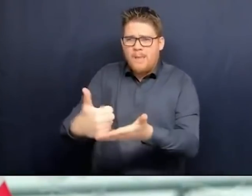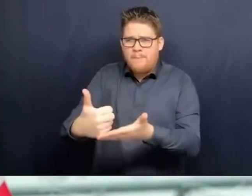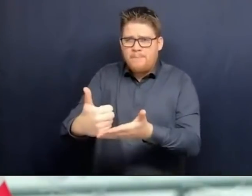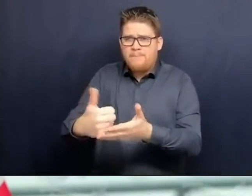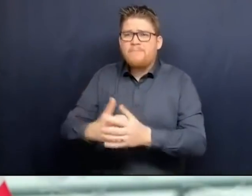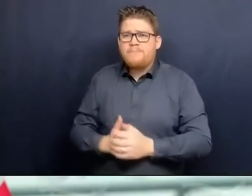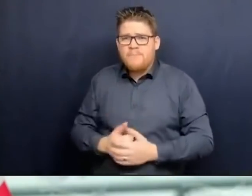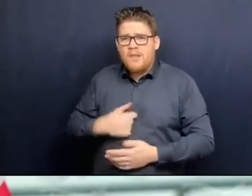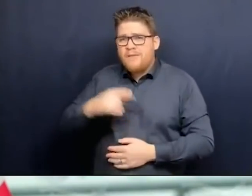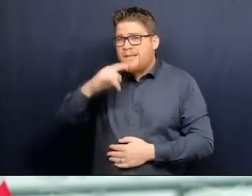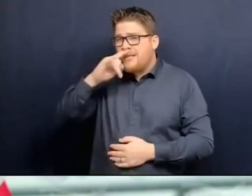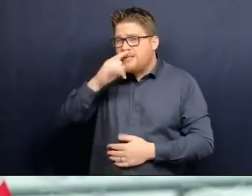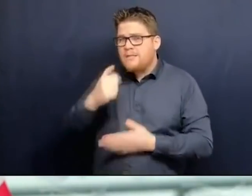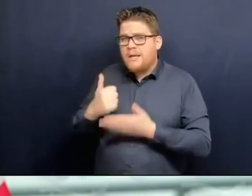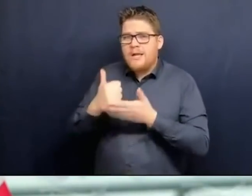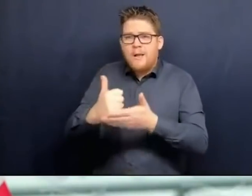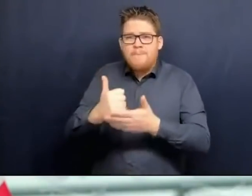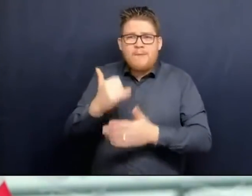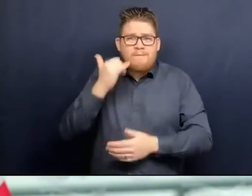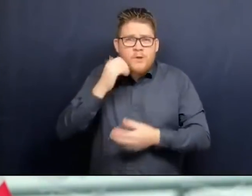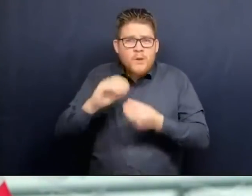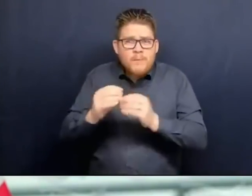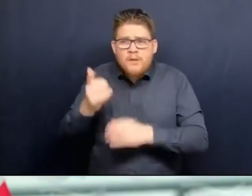1-800-668-6868, or you can text